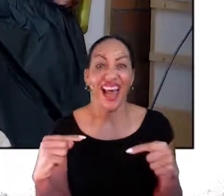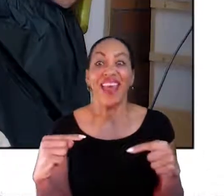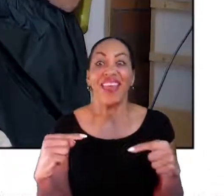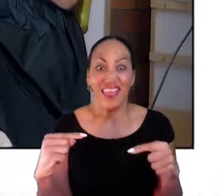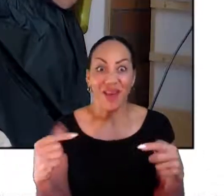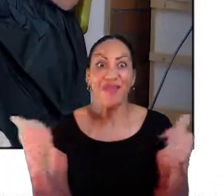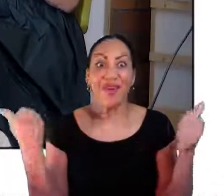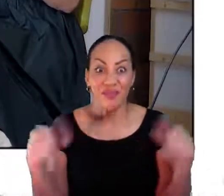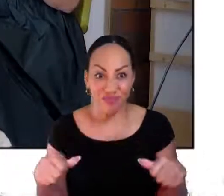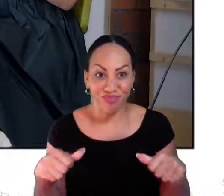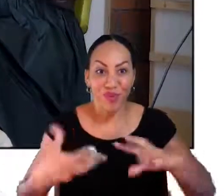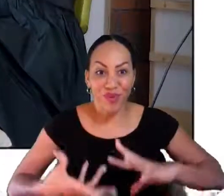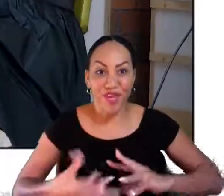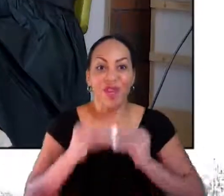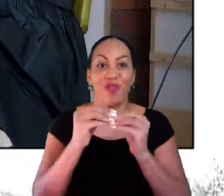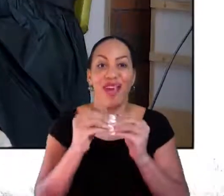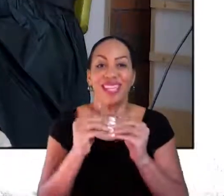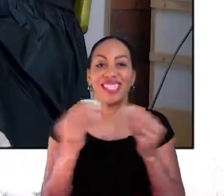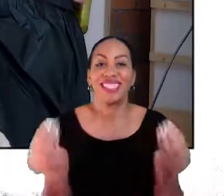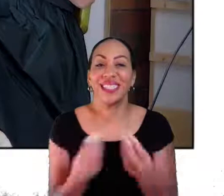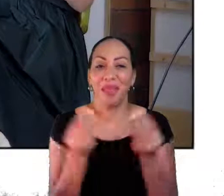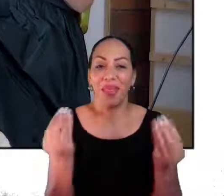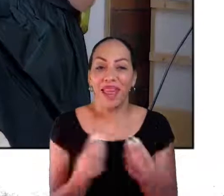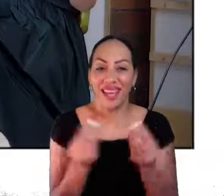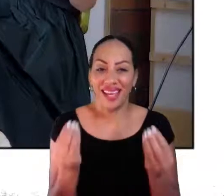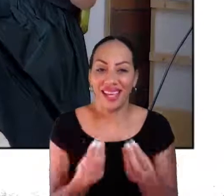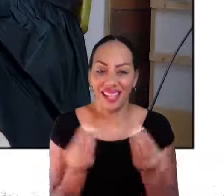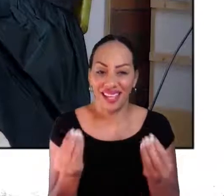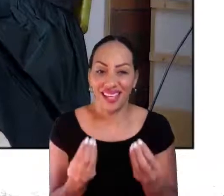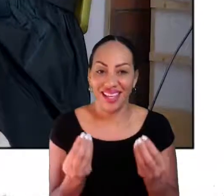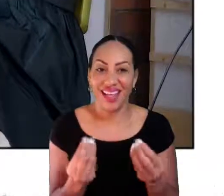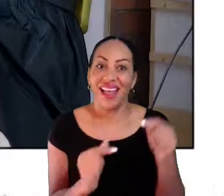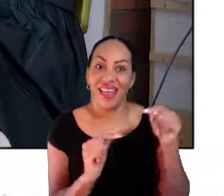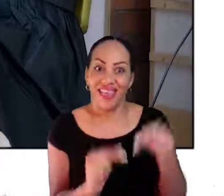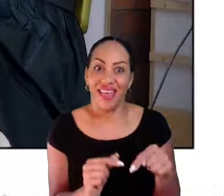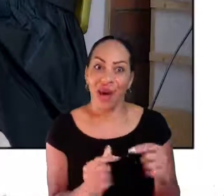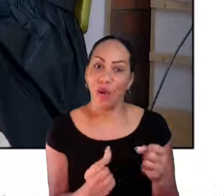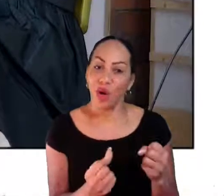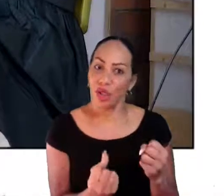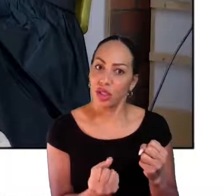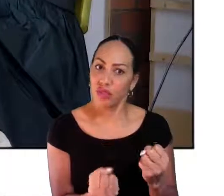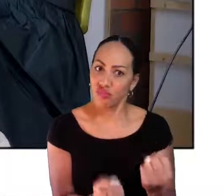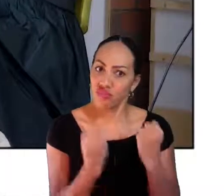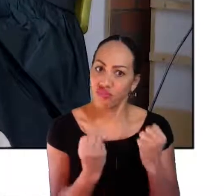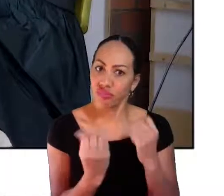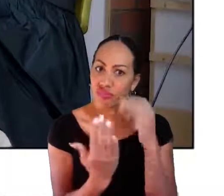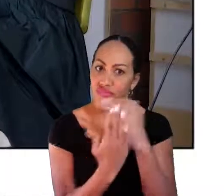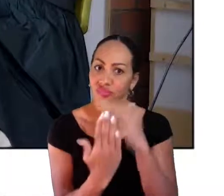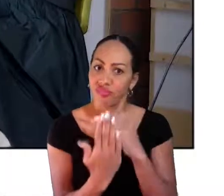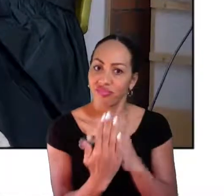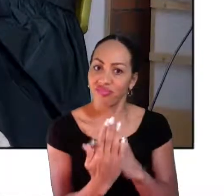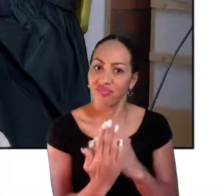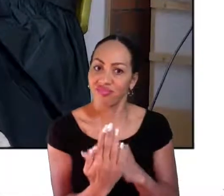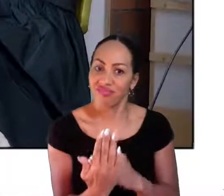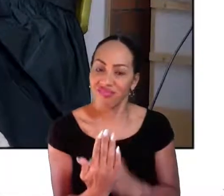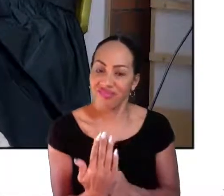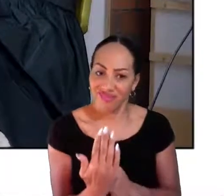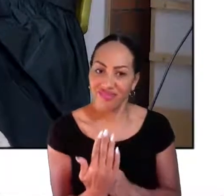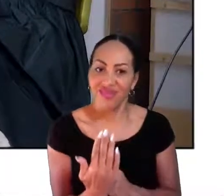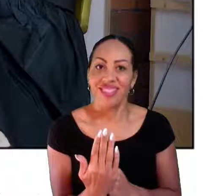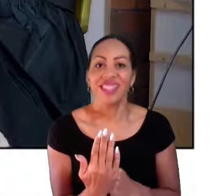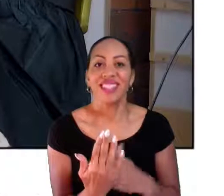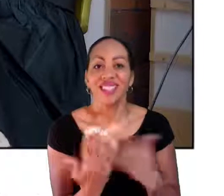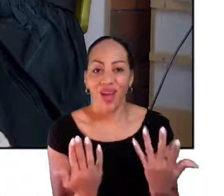and then felt like it was robust enough for us to be able to then take it forward. So that particular issue as well about audiences